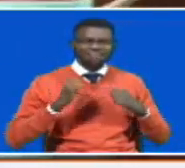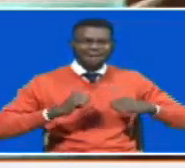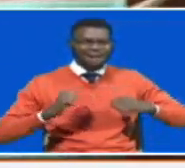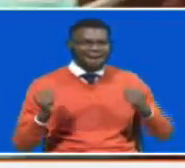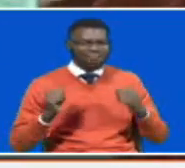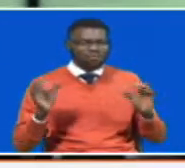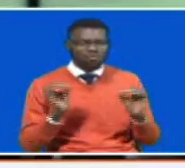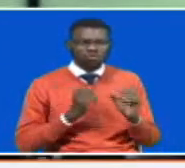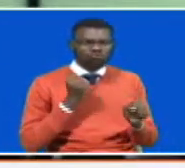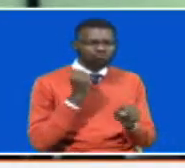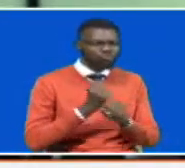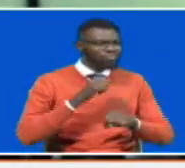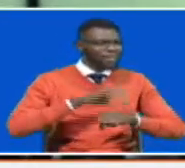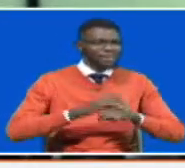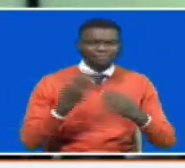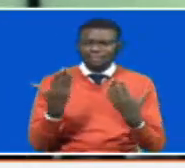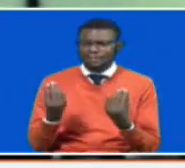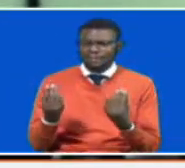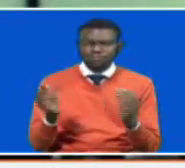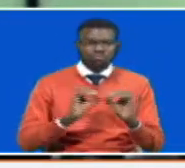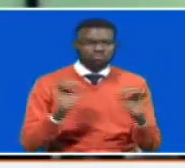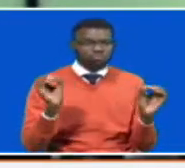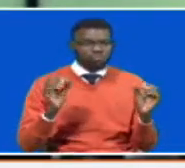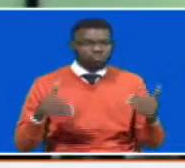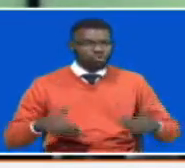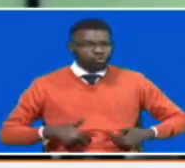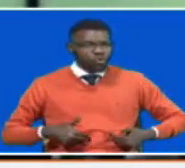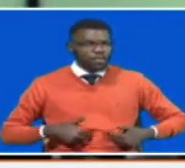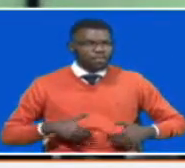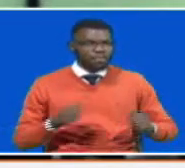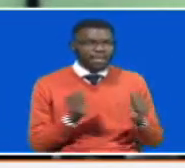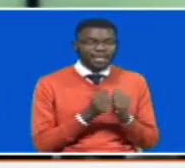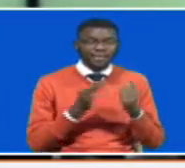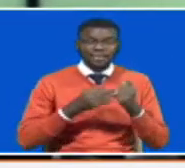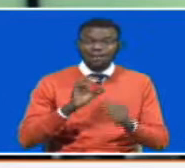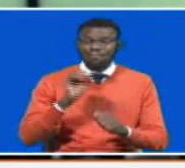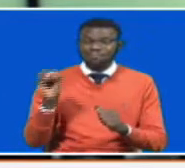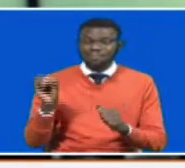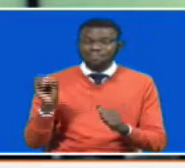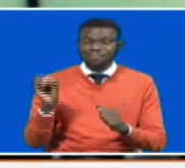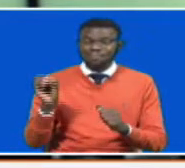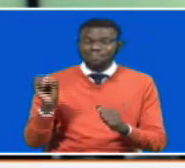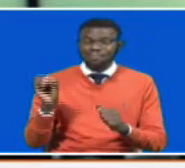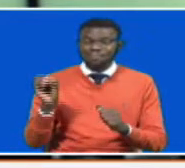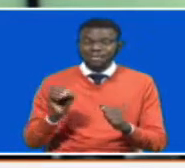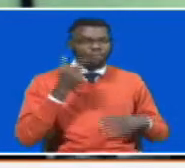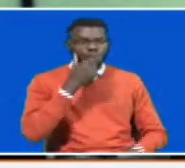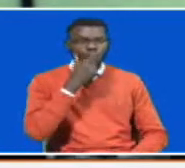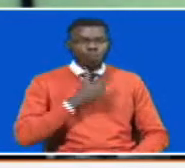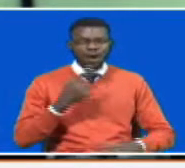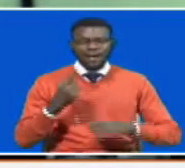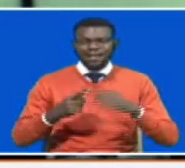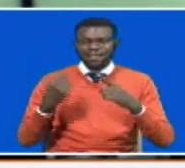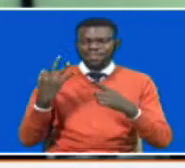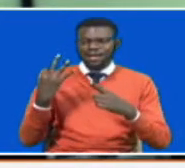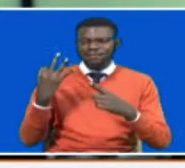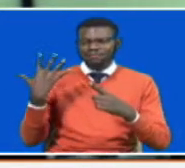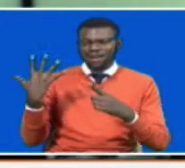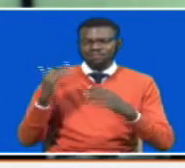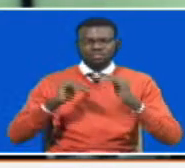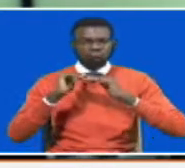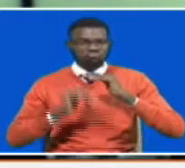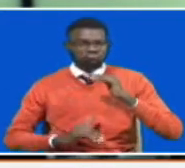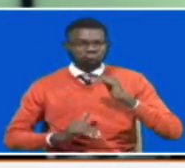labor market. Now, starting with the youth, 80% of the Kenyan population is below the age of